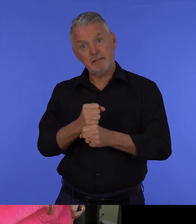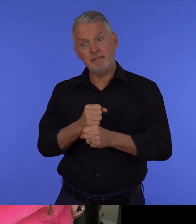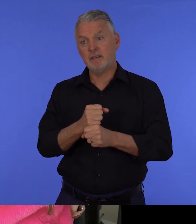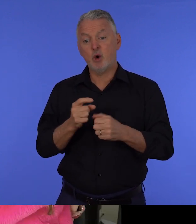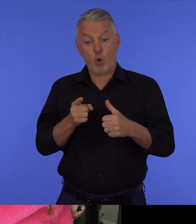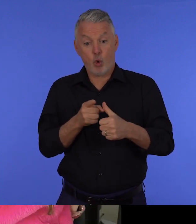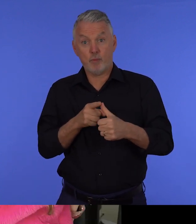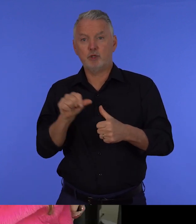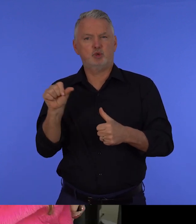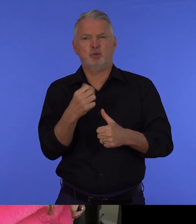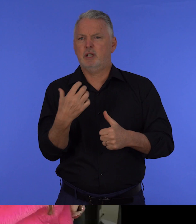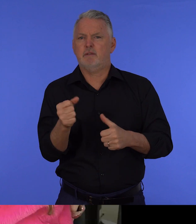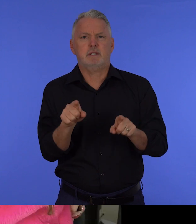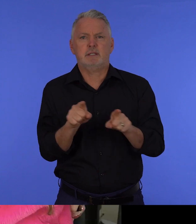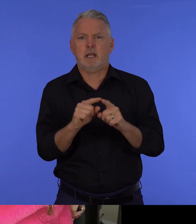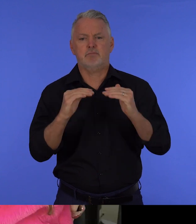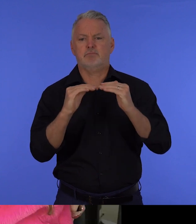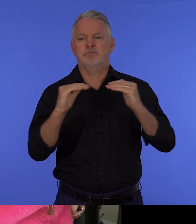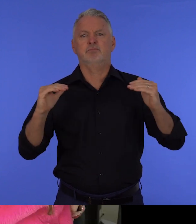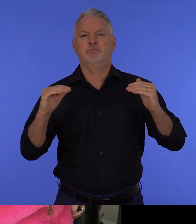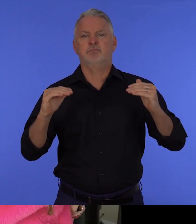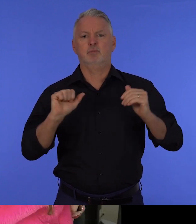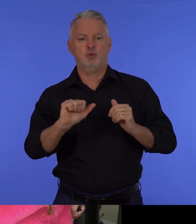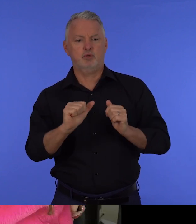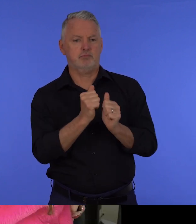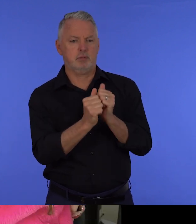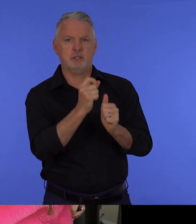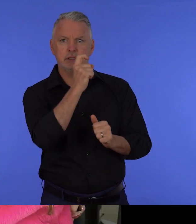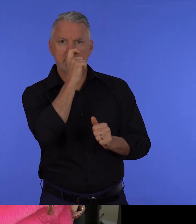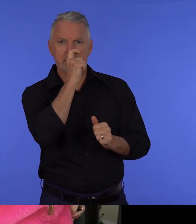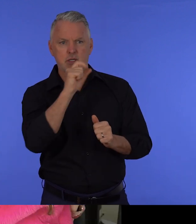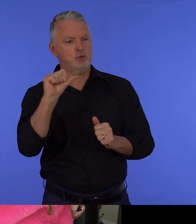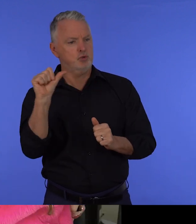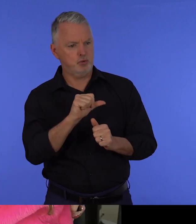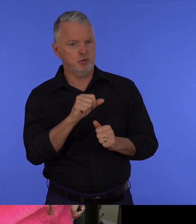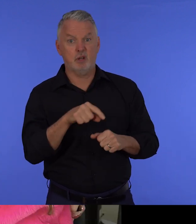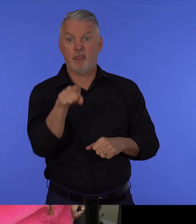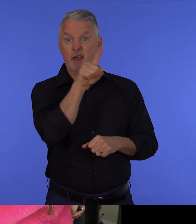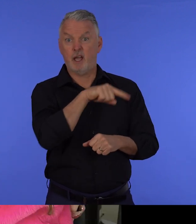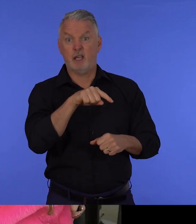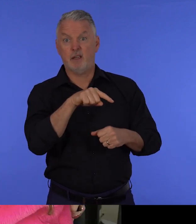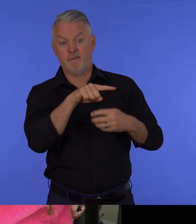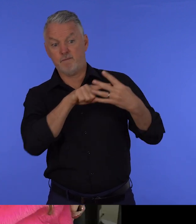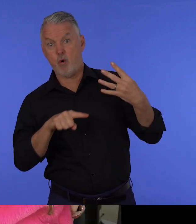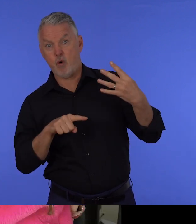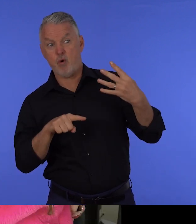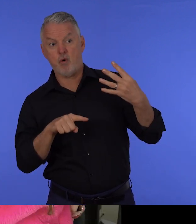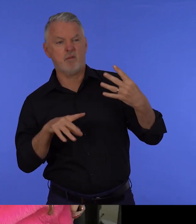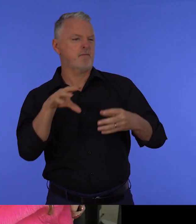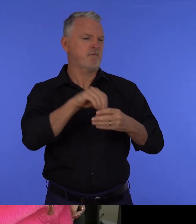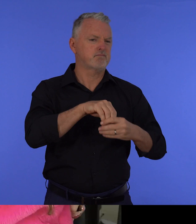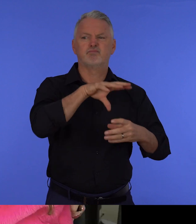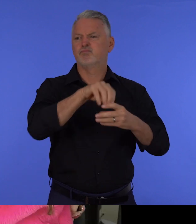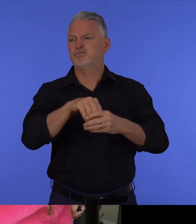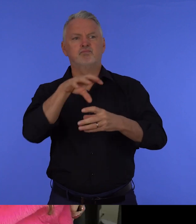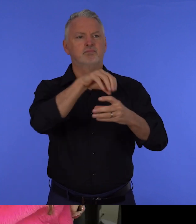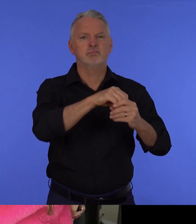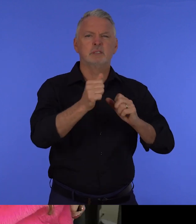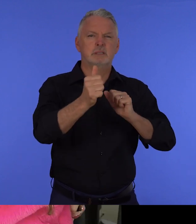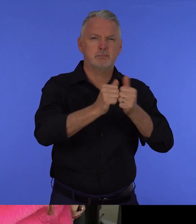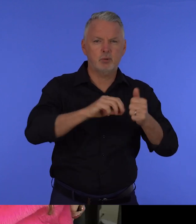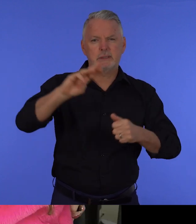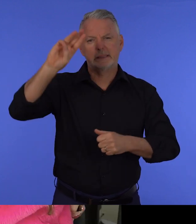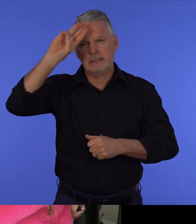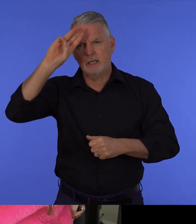So our view has always been with Aubrey that she should have the same opportunities as her siblings have had. And they've been very active